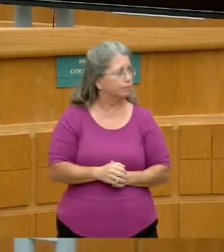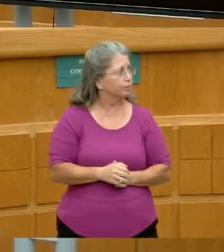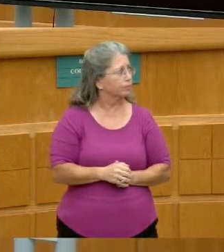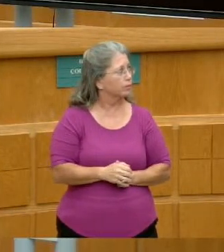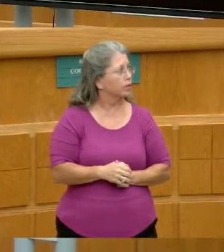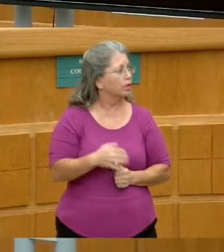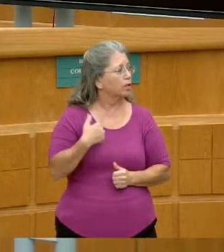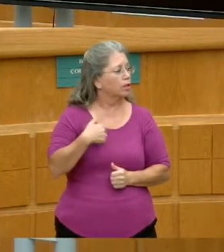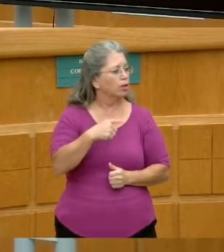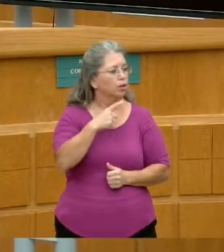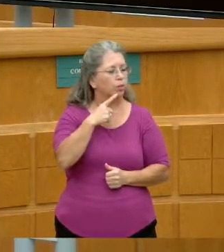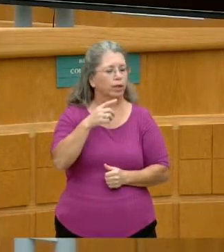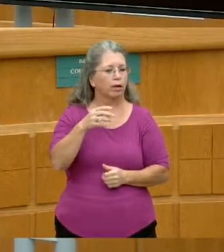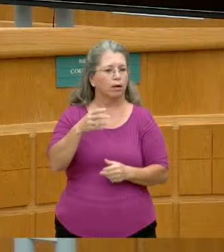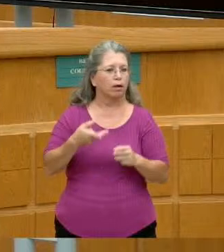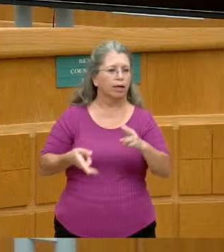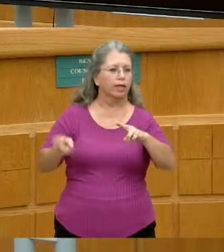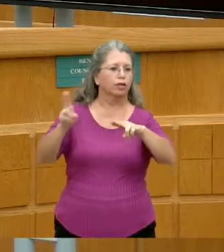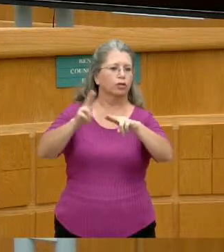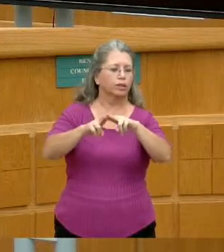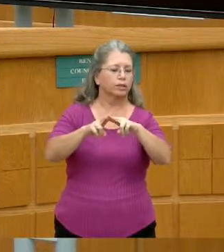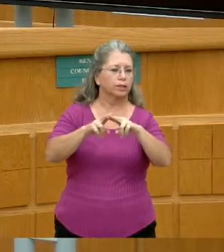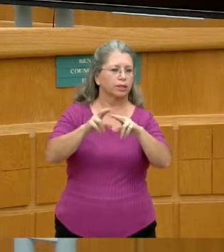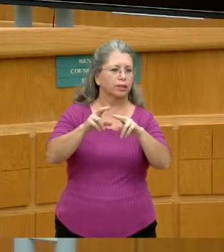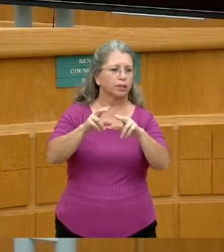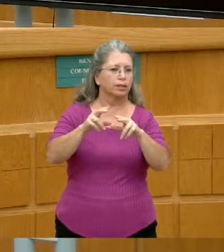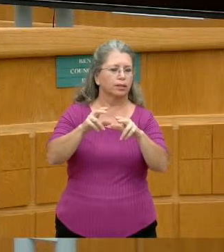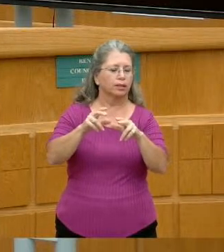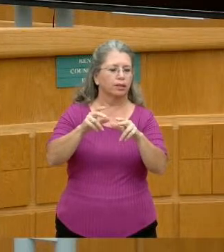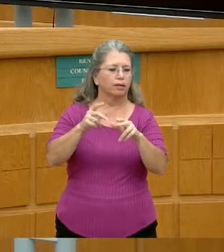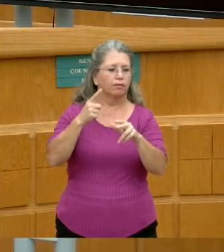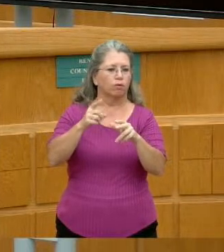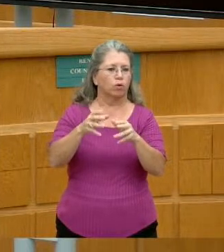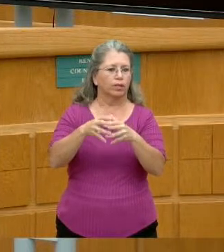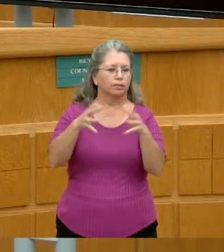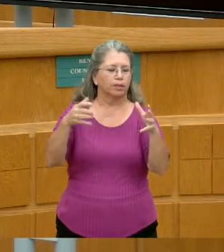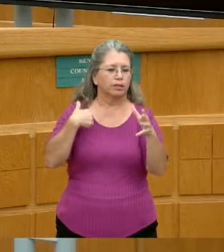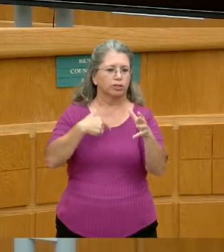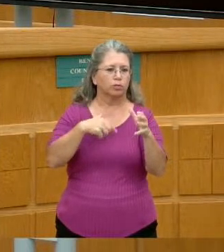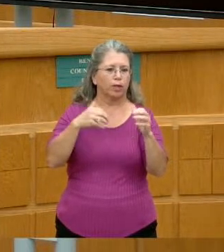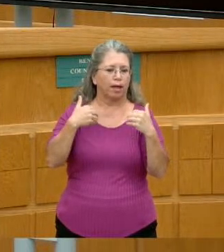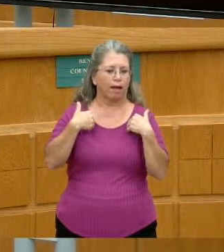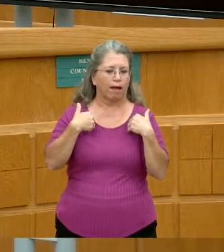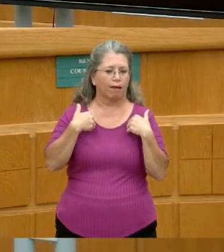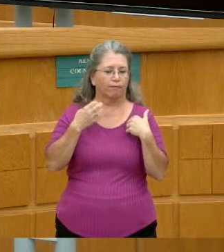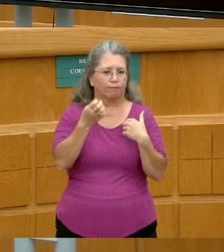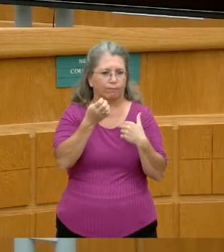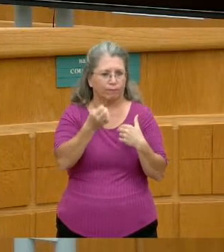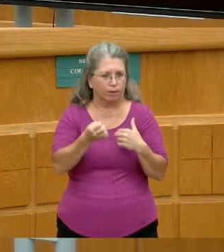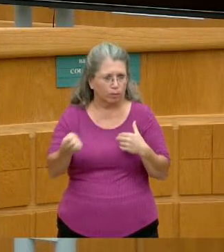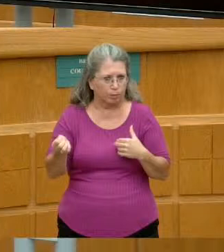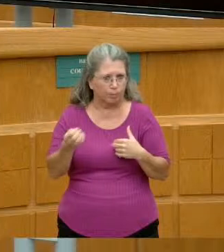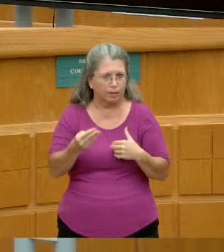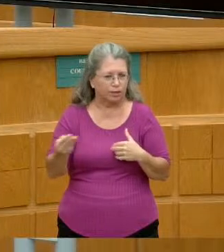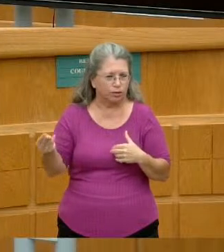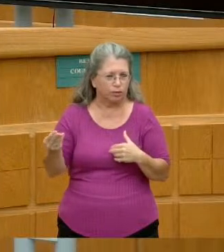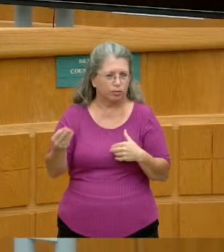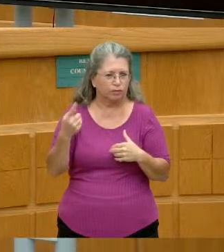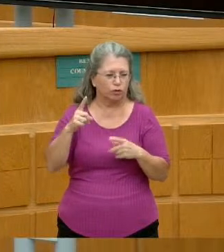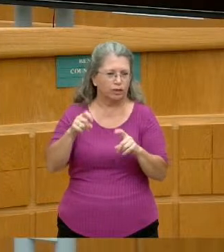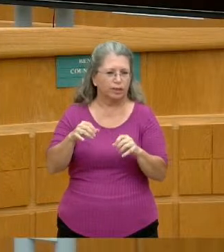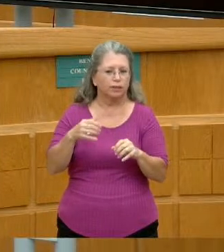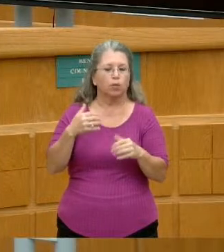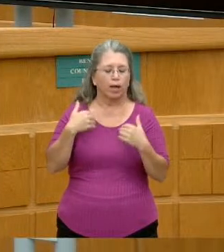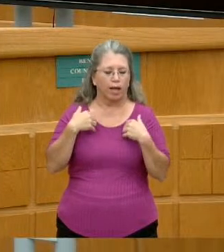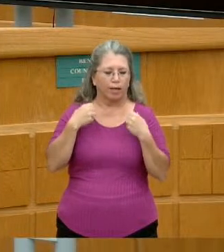We're expanding it to the extent we have supplies, materials to take the test. So there was a